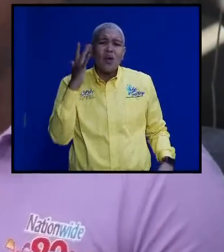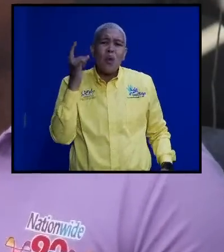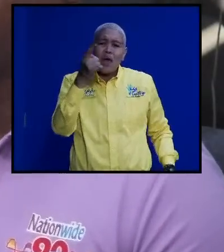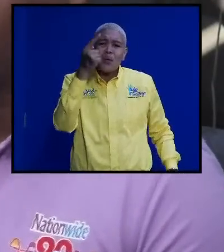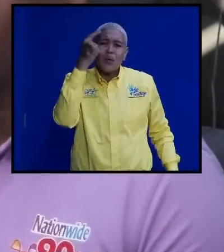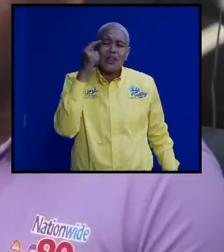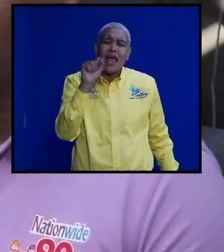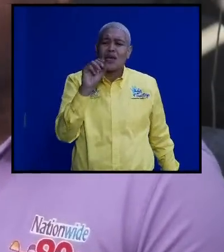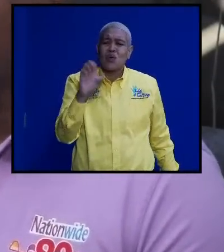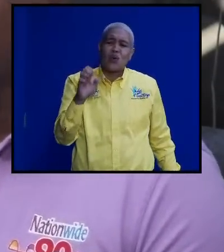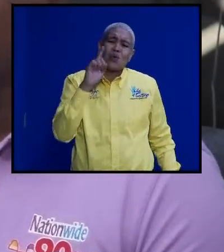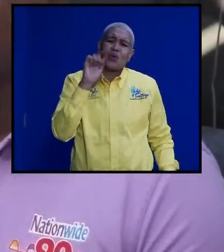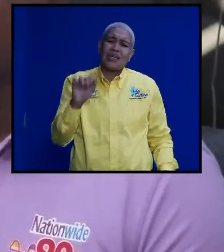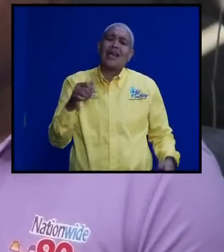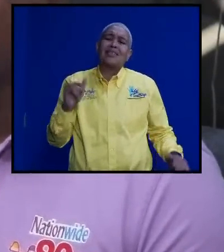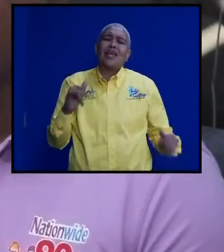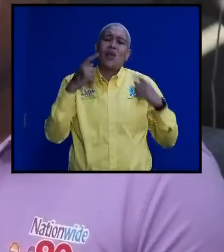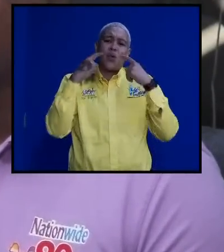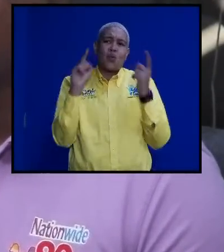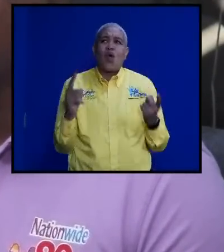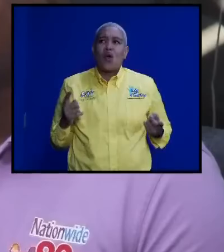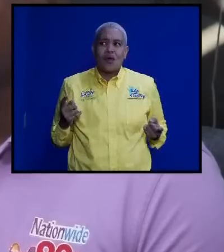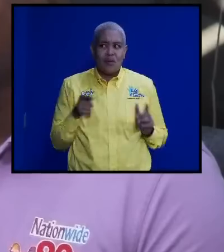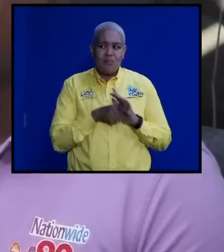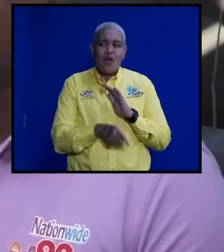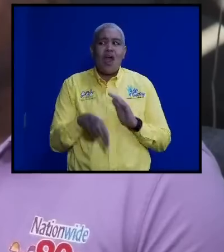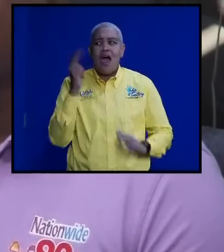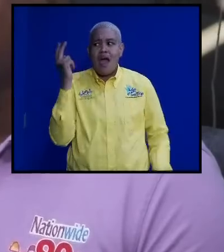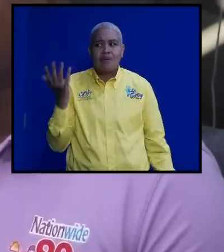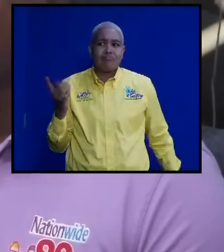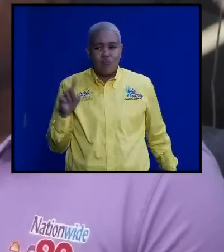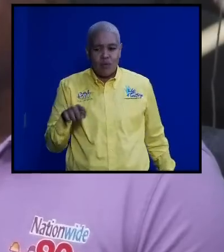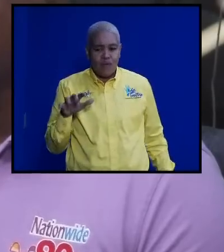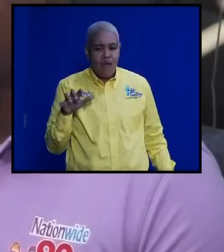think that the SOEs can still work? Thank you. PM.